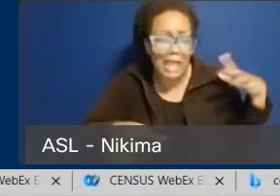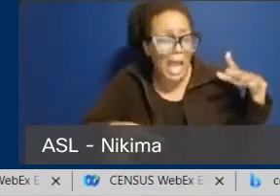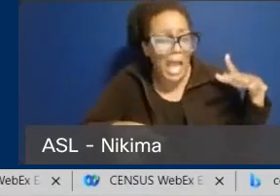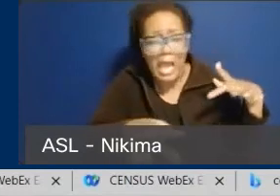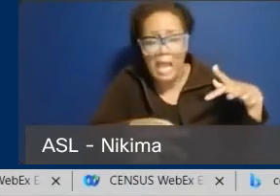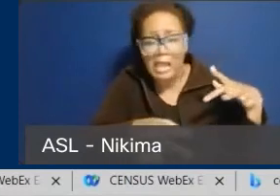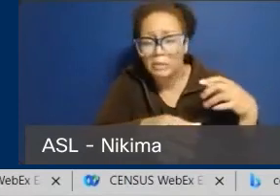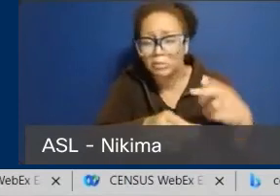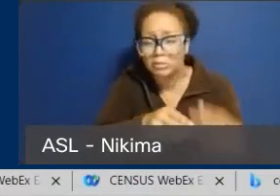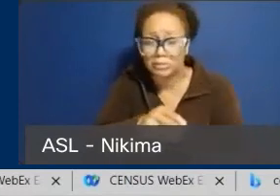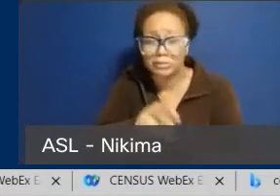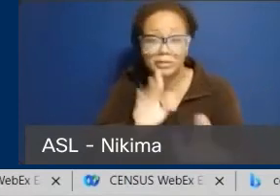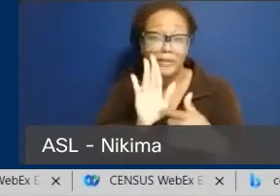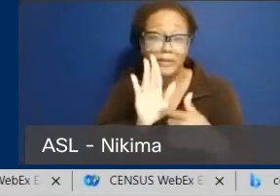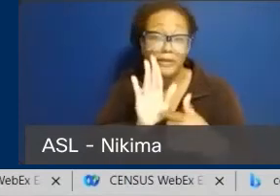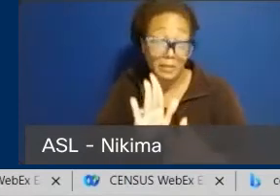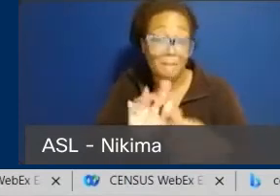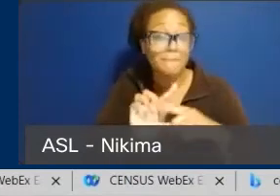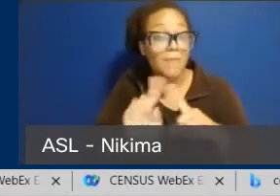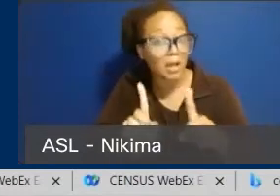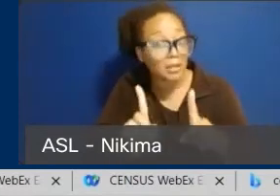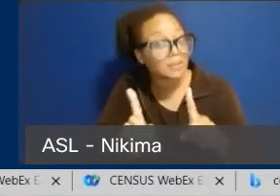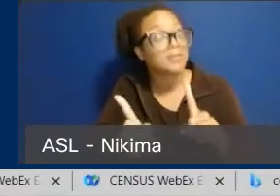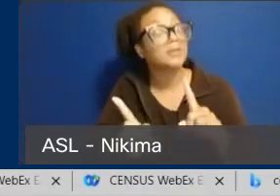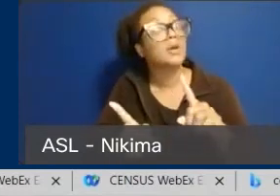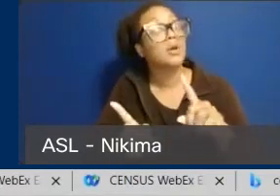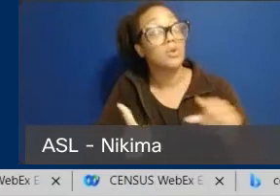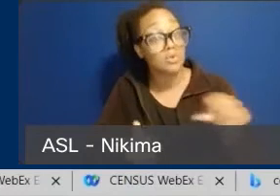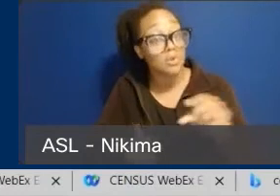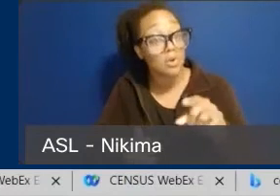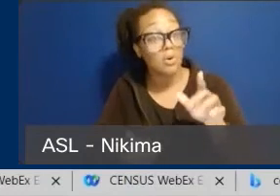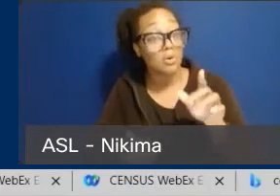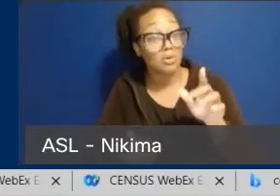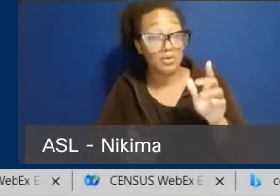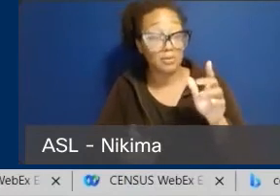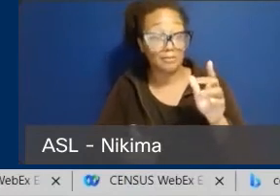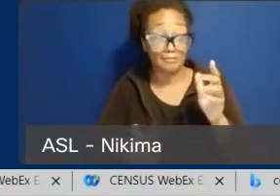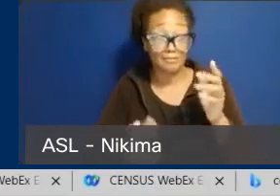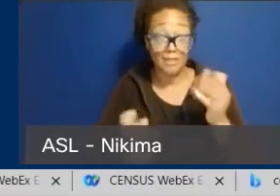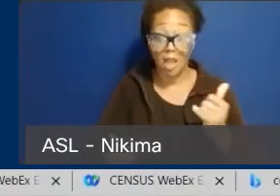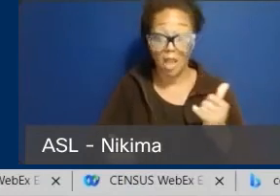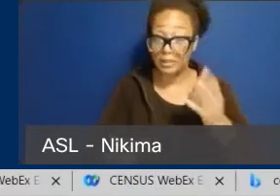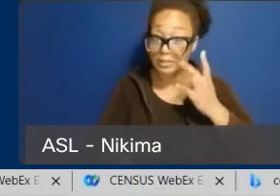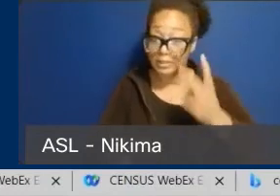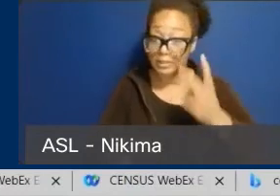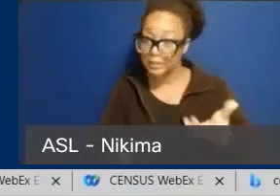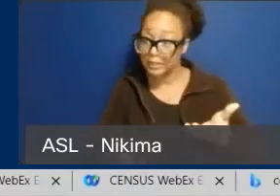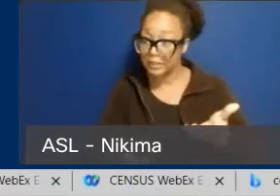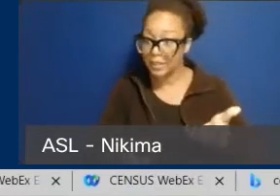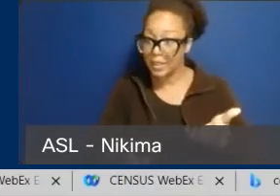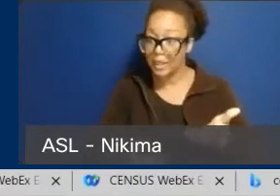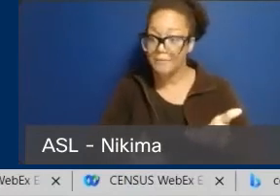demonstration, but you're going to hear how one can ask for